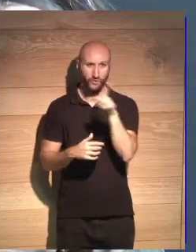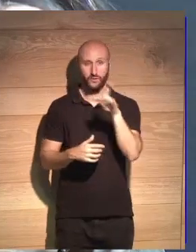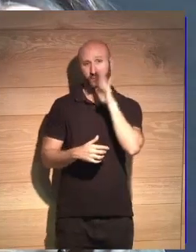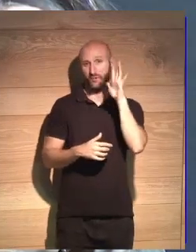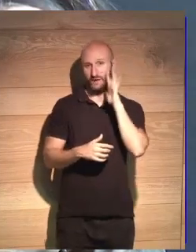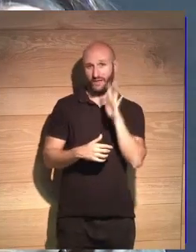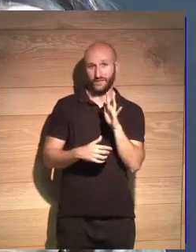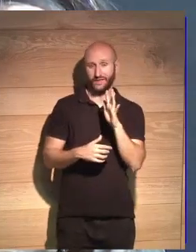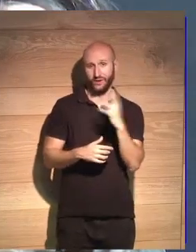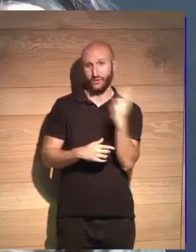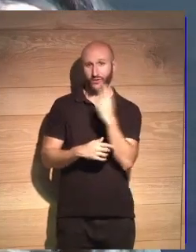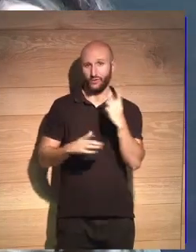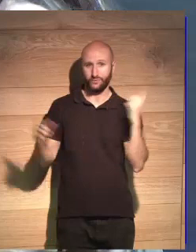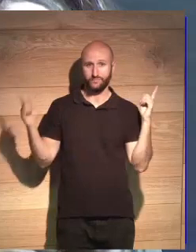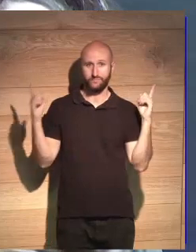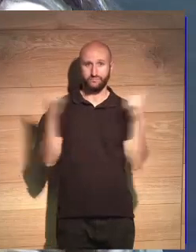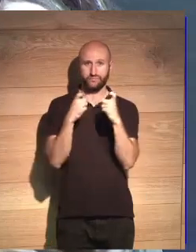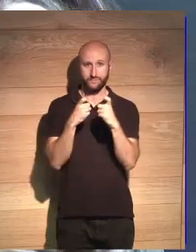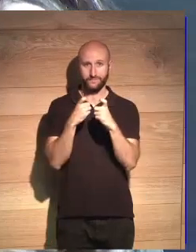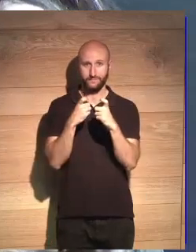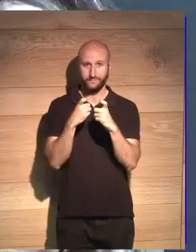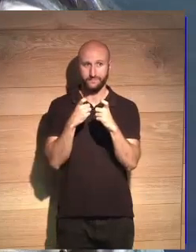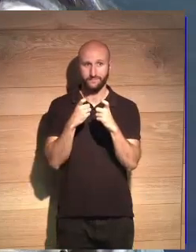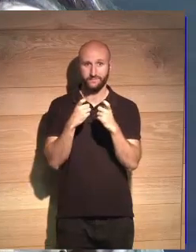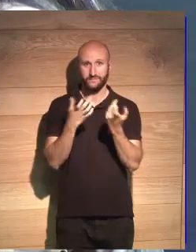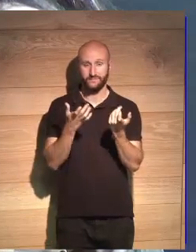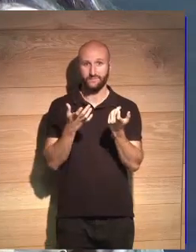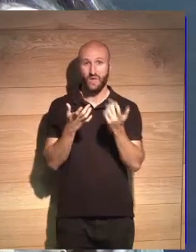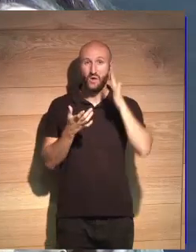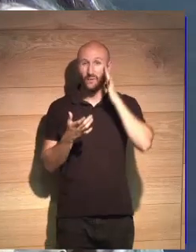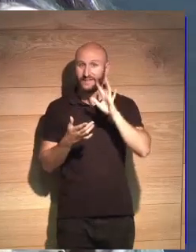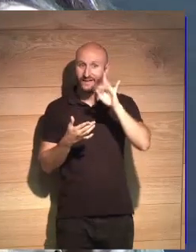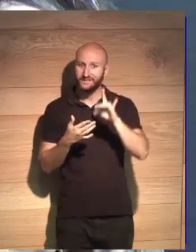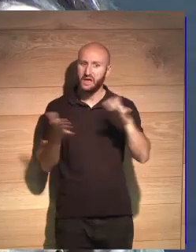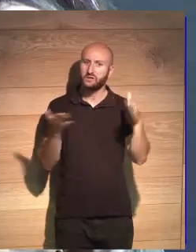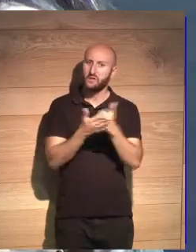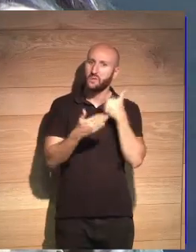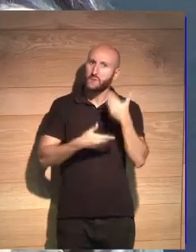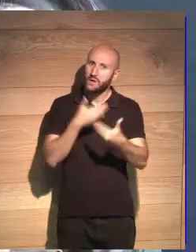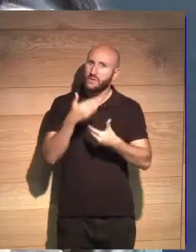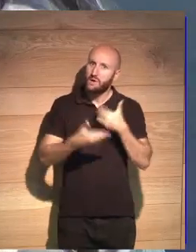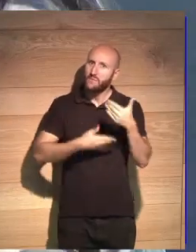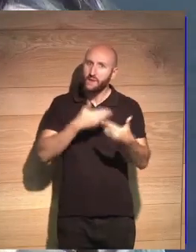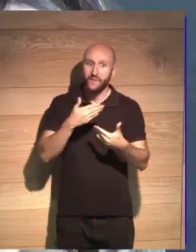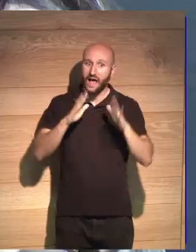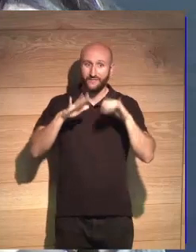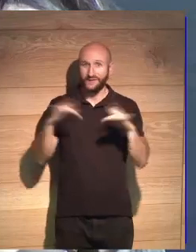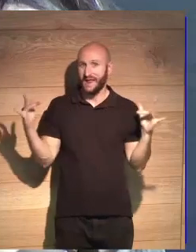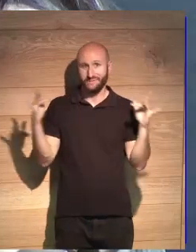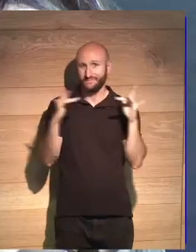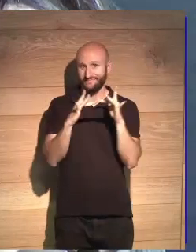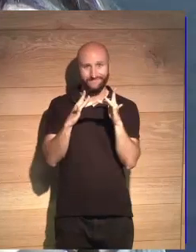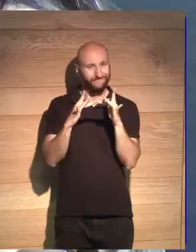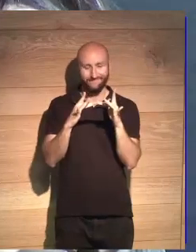be developed further? Because sometimes it seems there's no cooperation. They don't